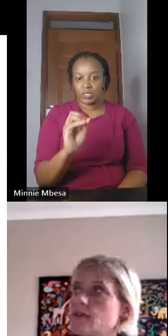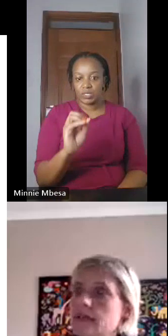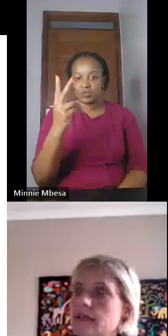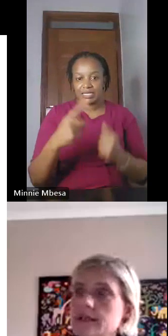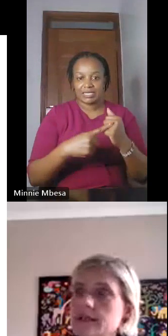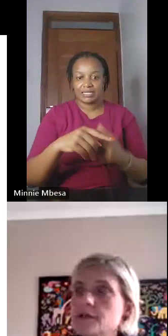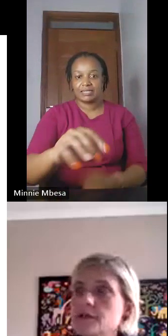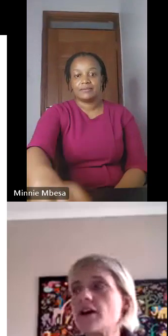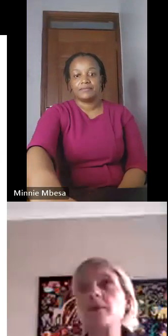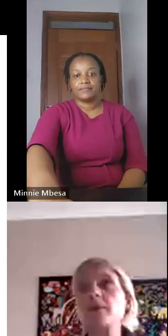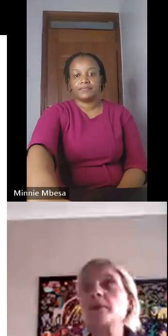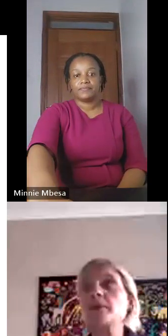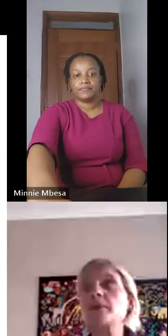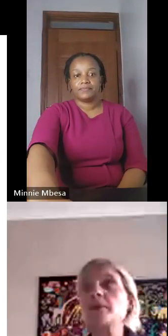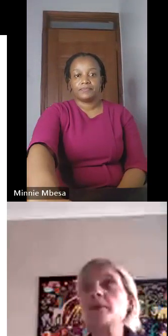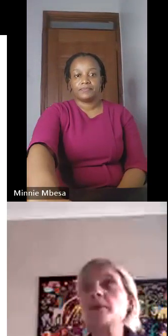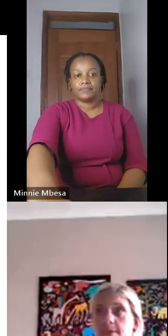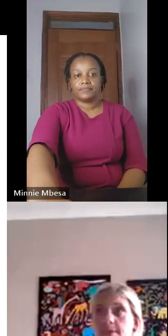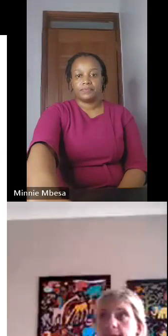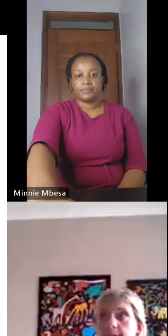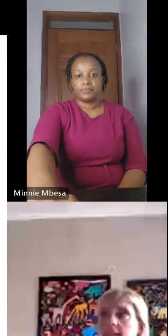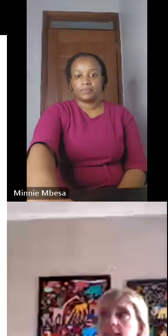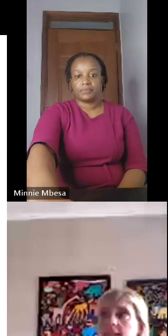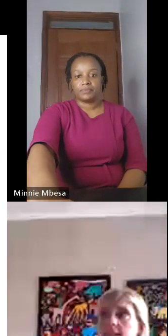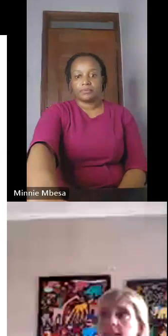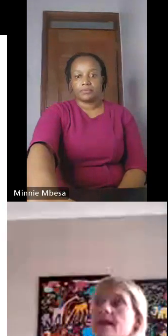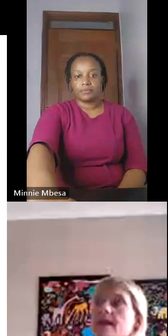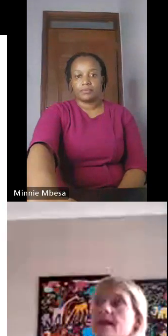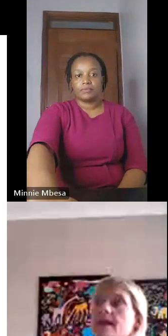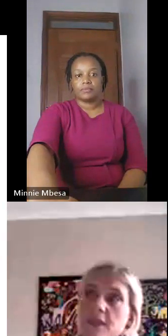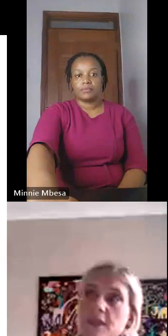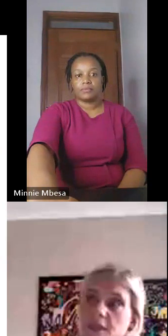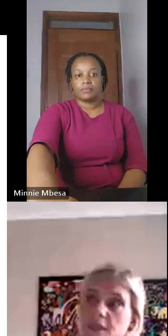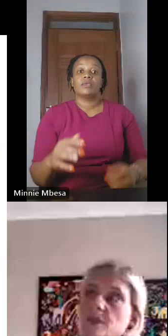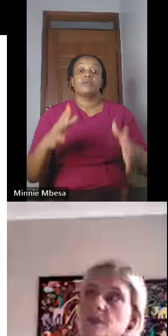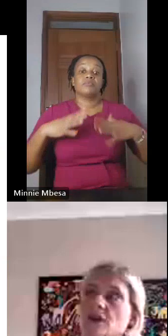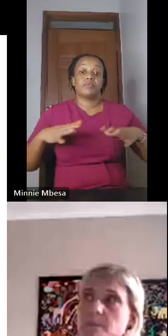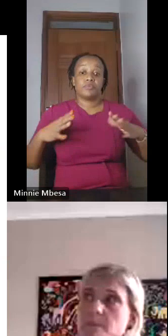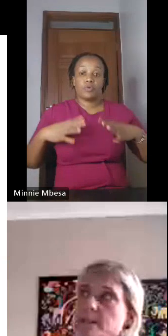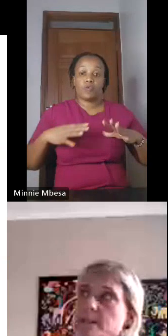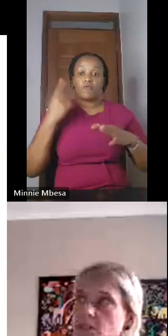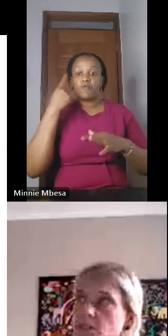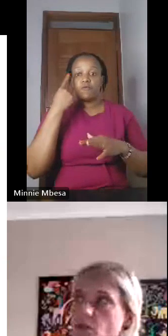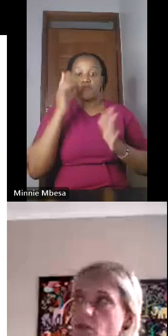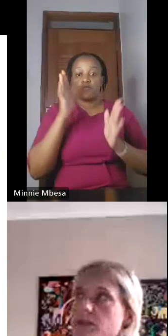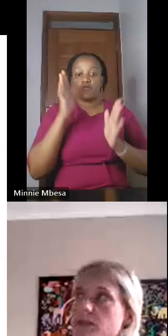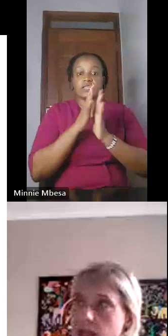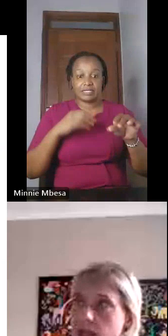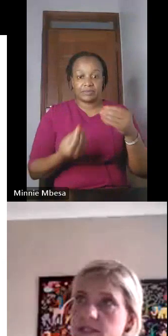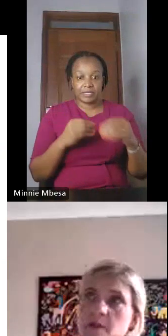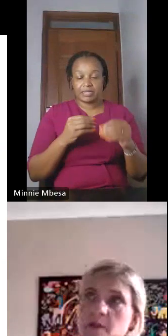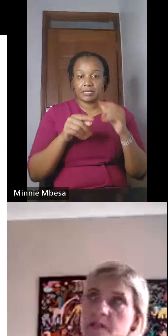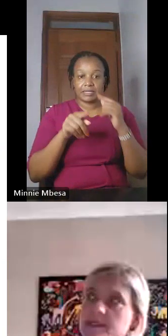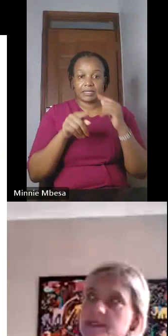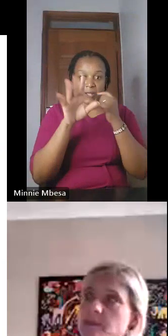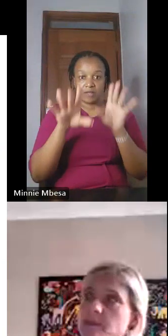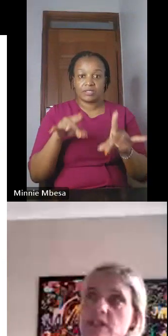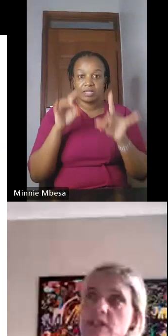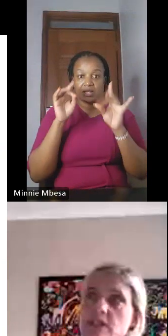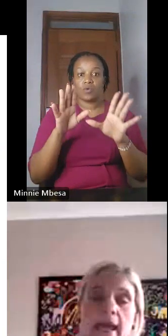Okay, so in terms of people with disabilities, so the Australia Awards are committed to ensuring the